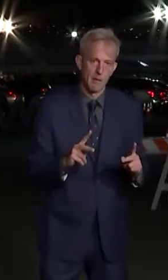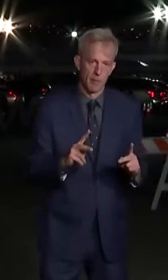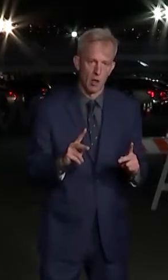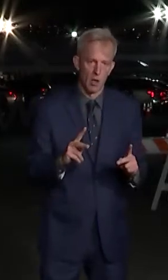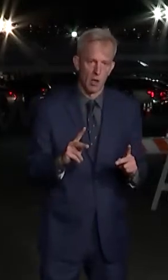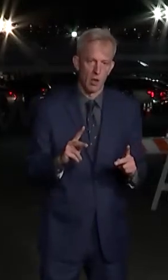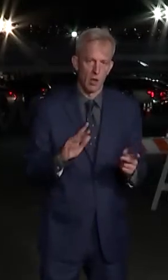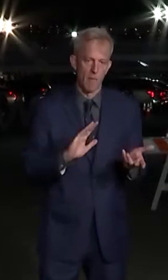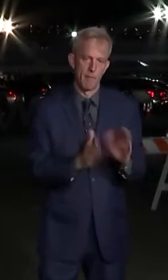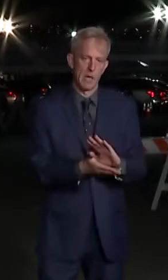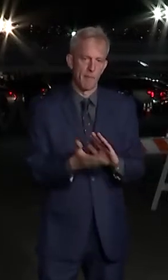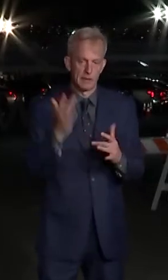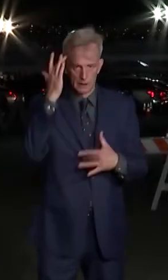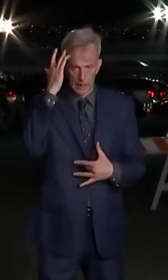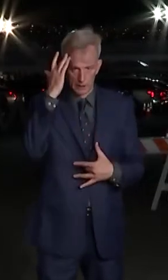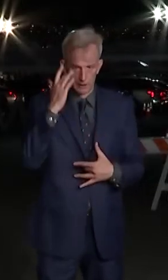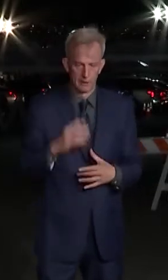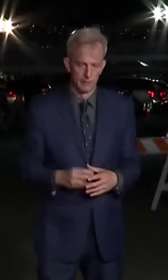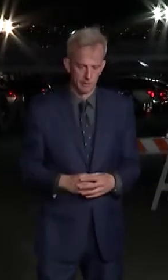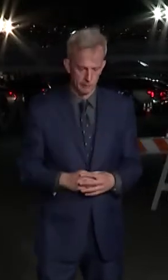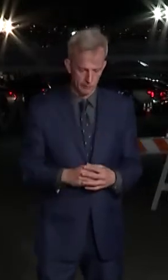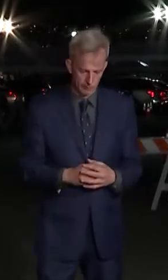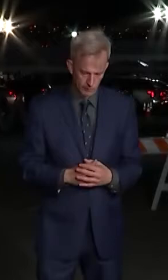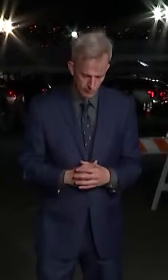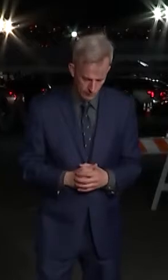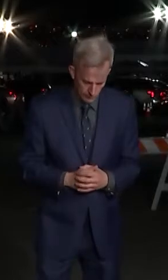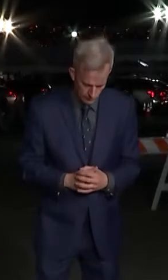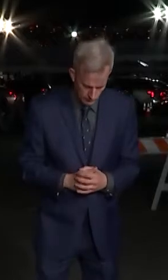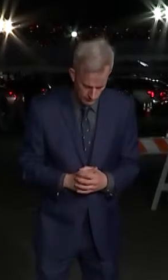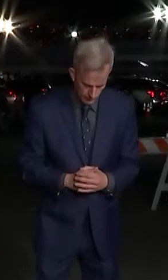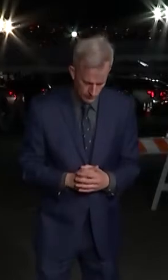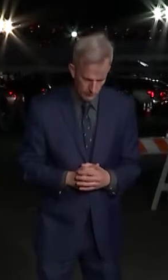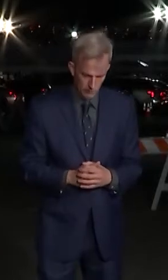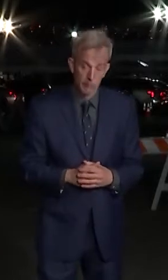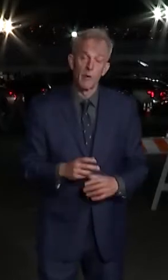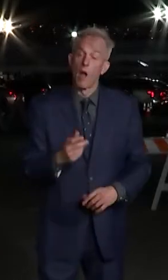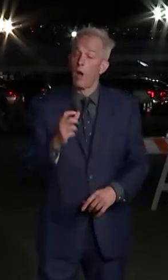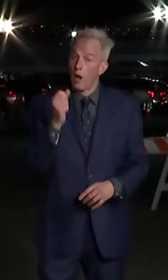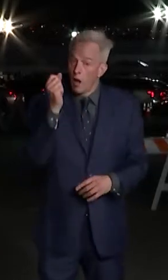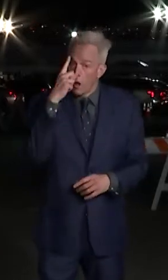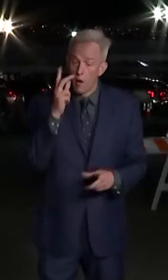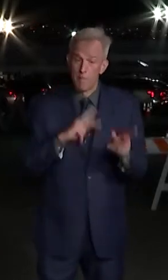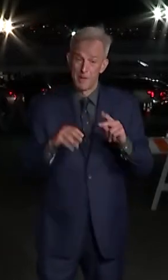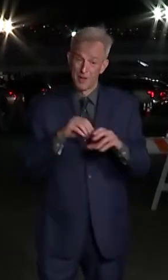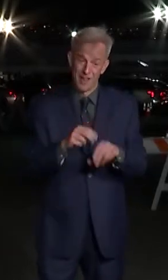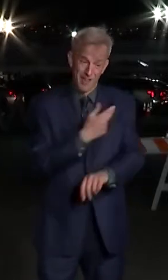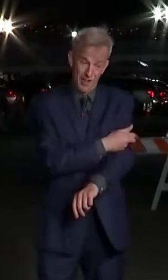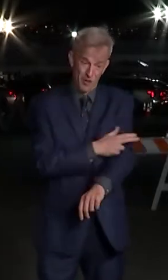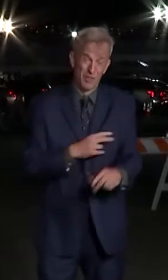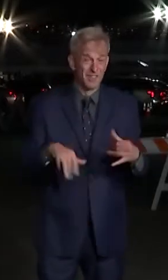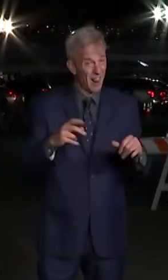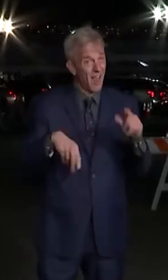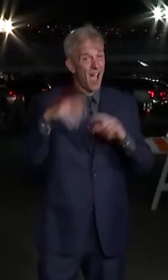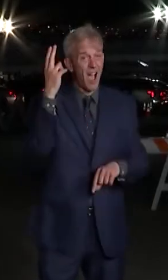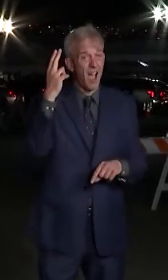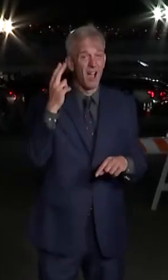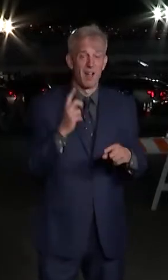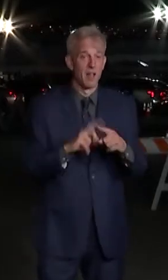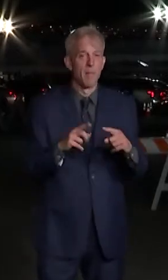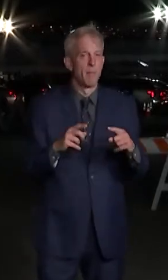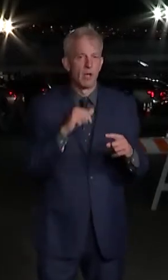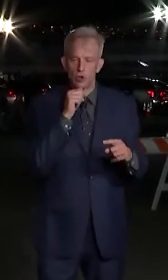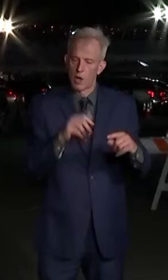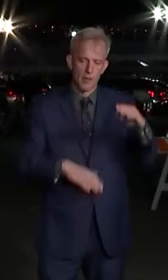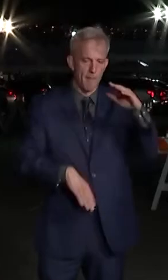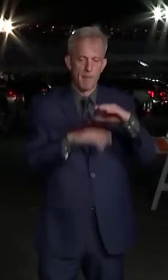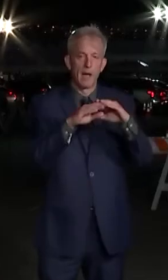lived through in the last 6 or 7 weeks. Our hospitalizations still remain high, but down from our peak when it was over